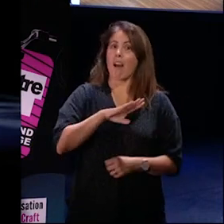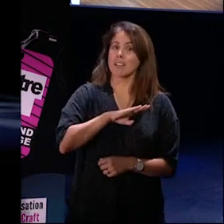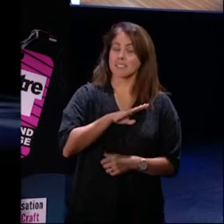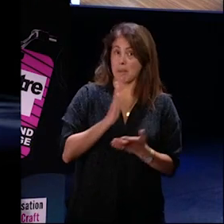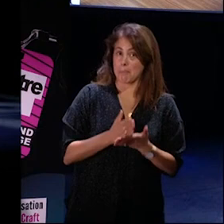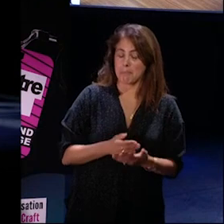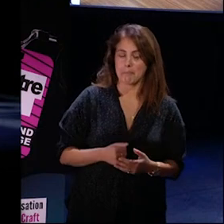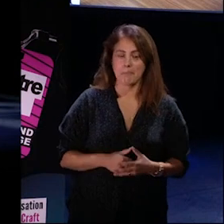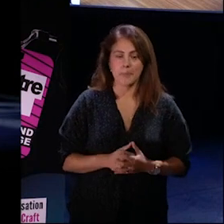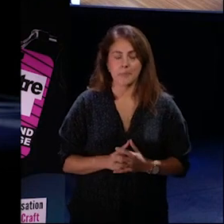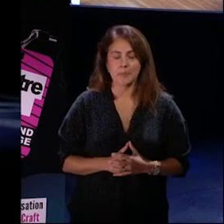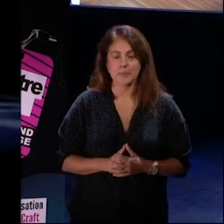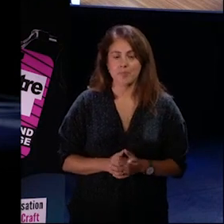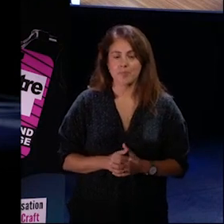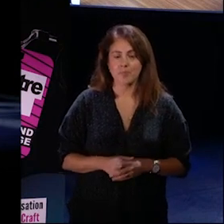So,